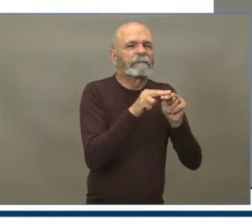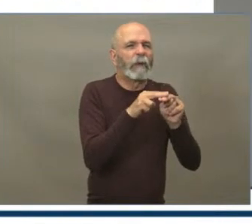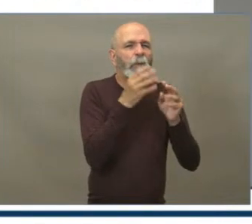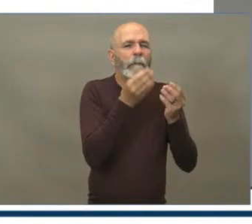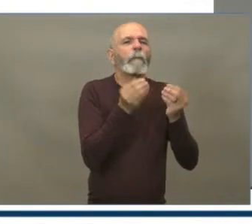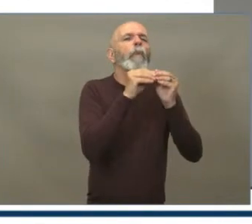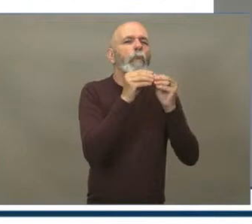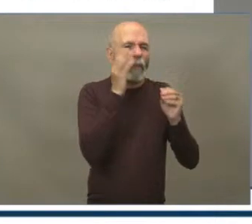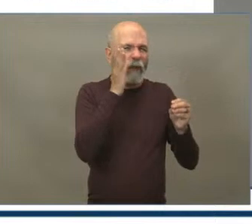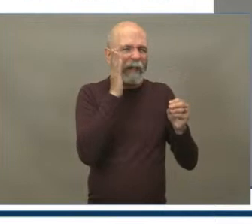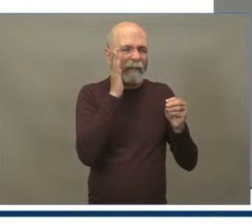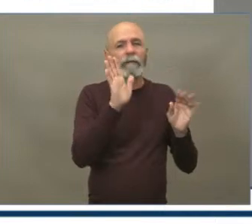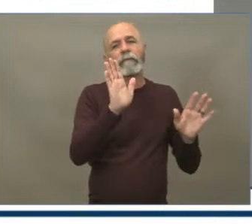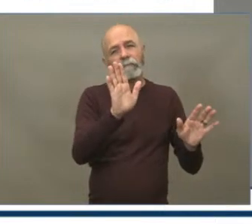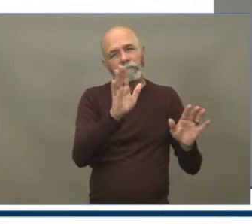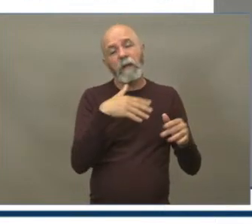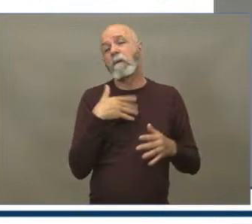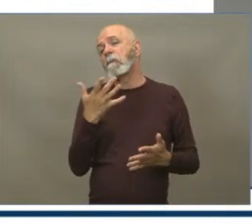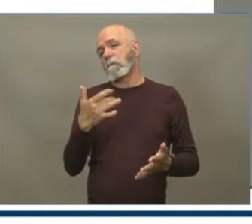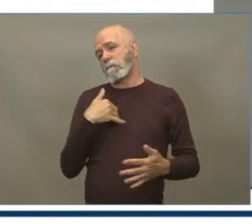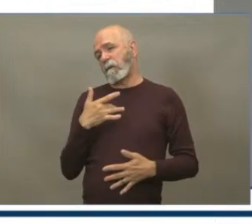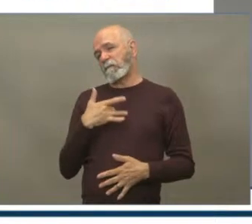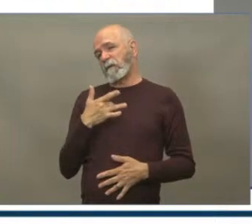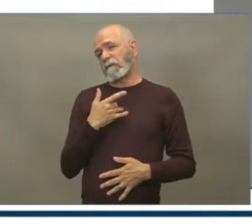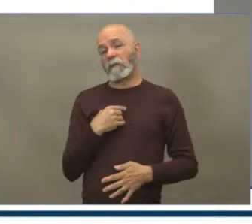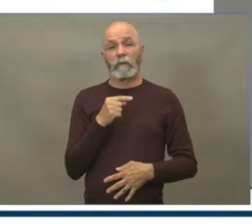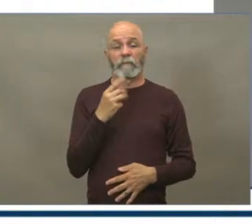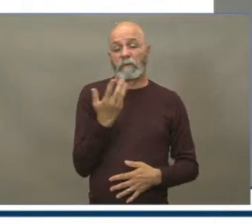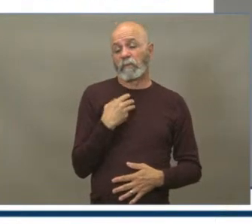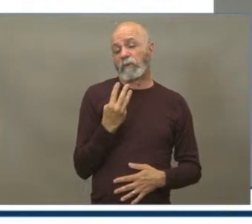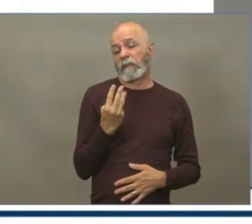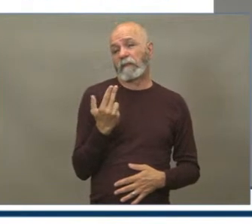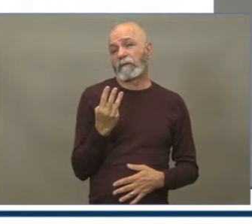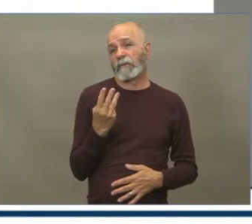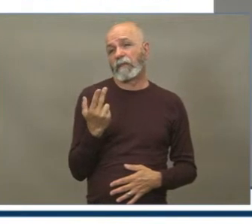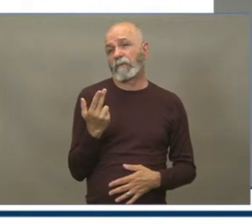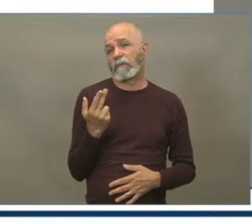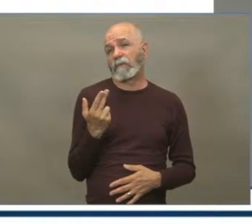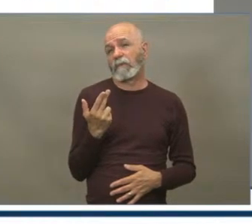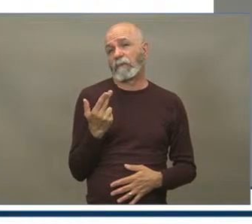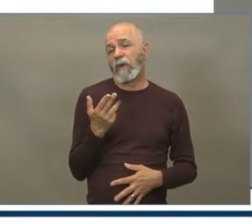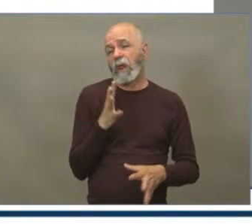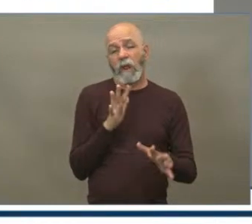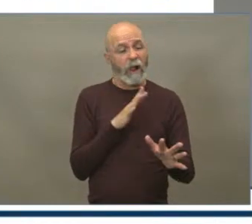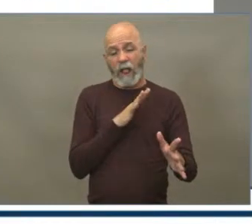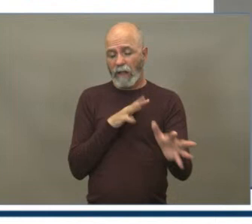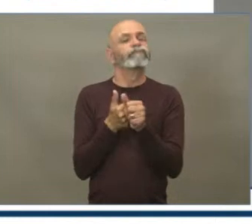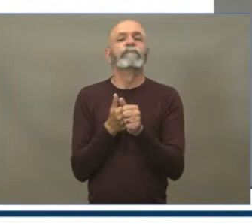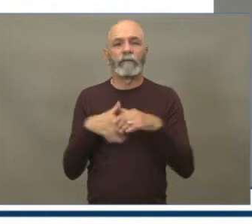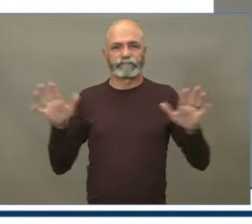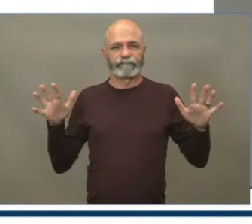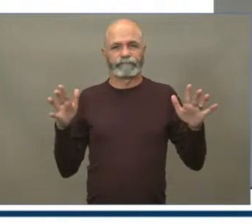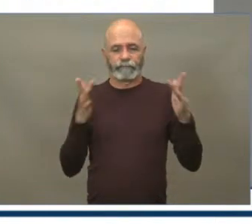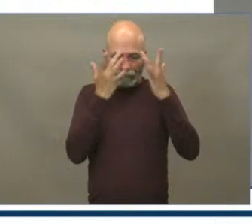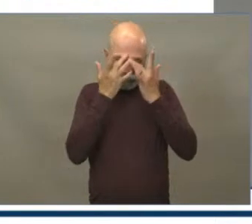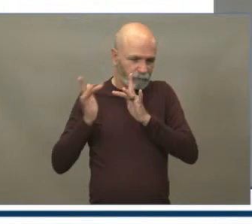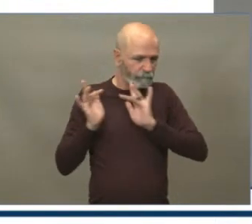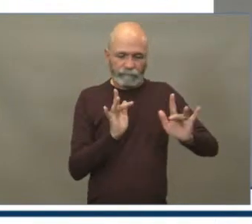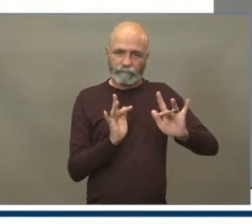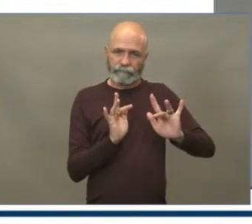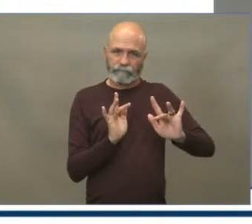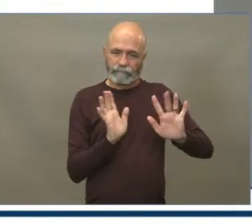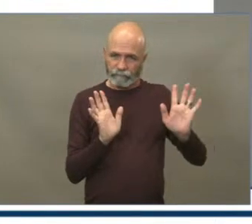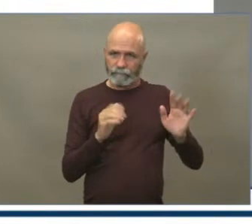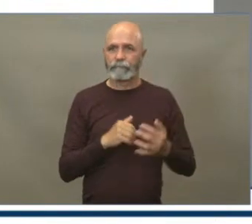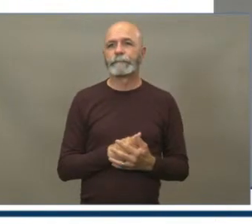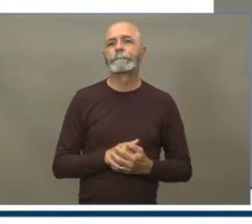midweek, I expect the backlog will be cleared and we will be back to our usual process. I want to remind you that we announced a